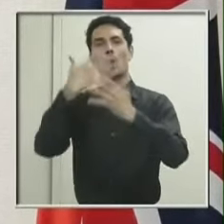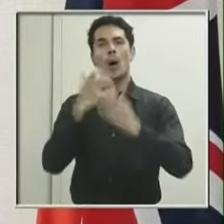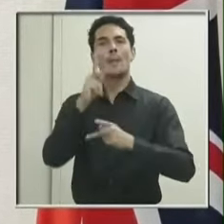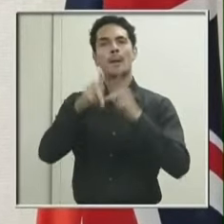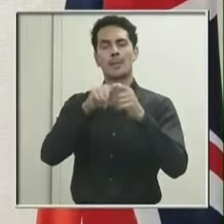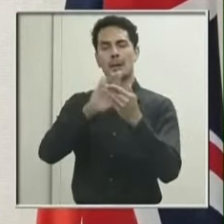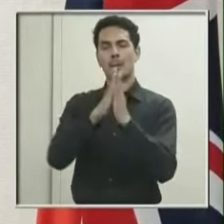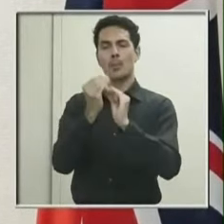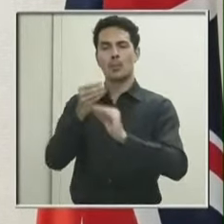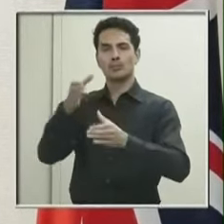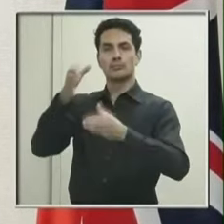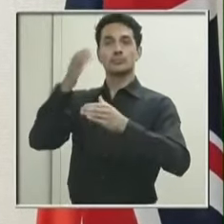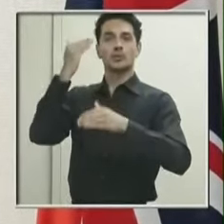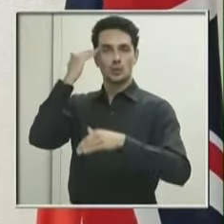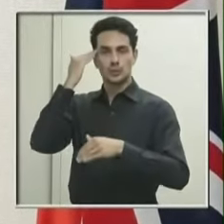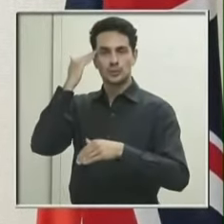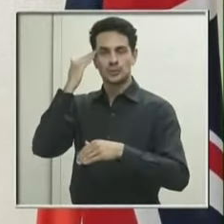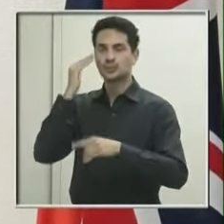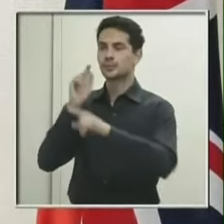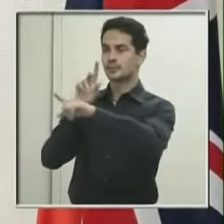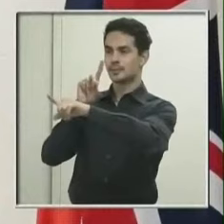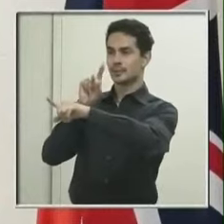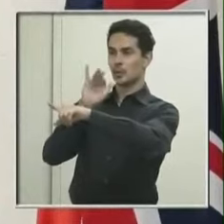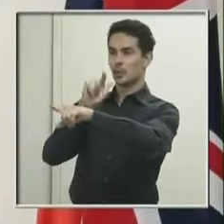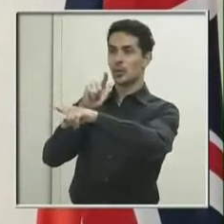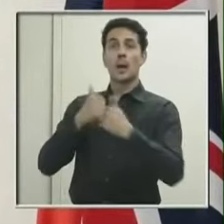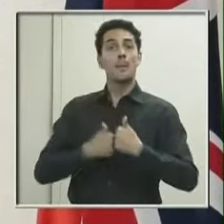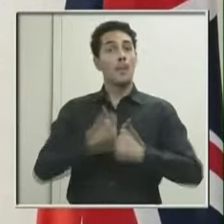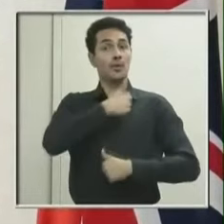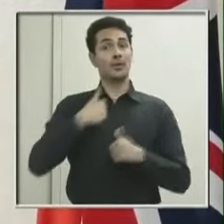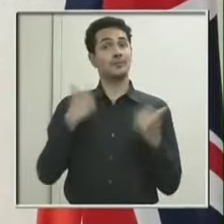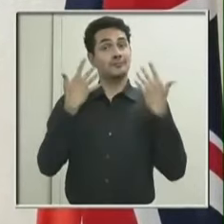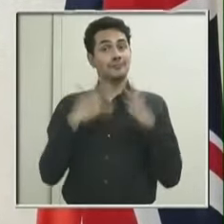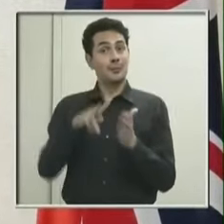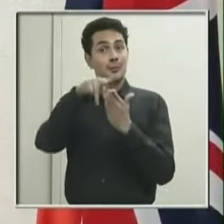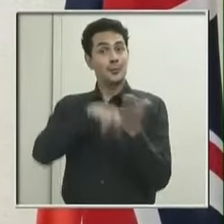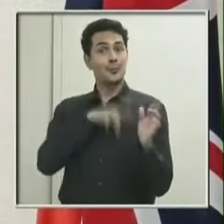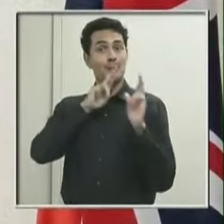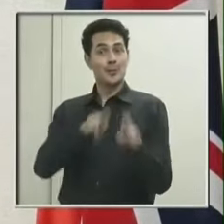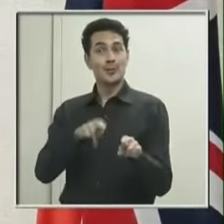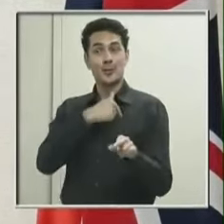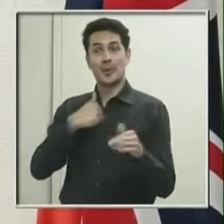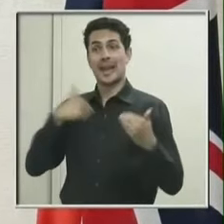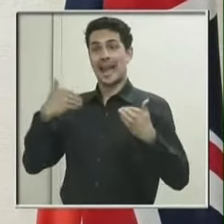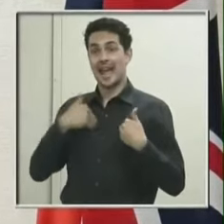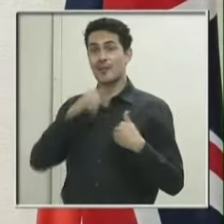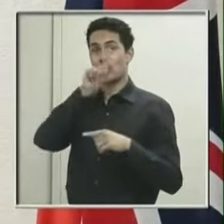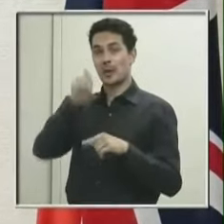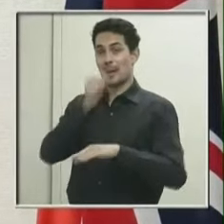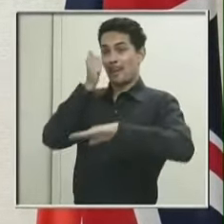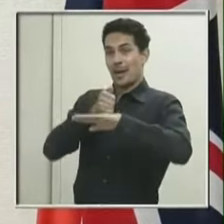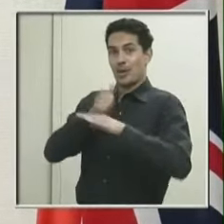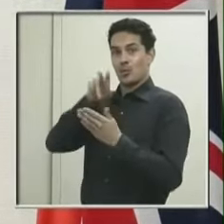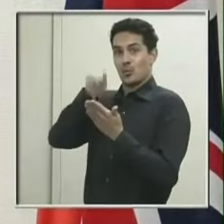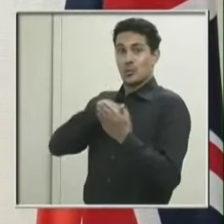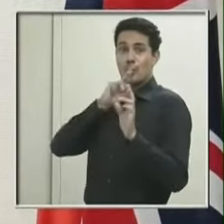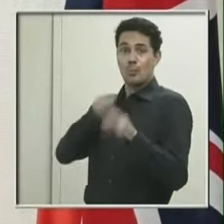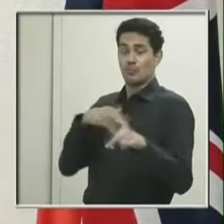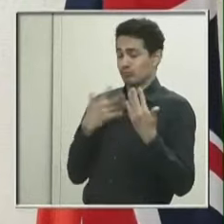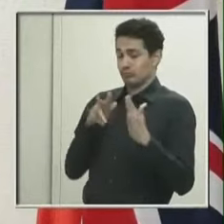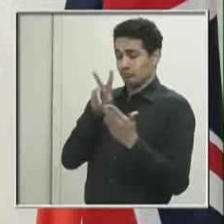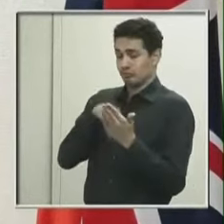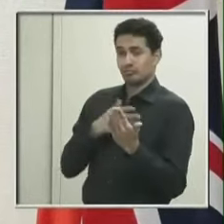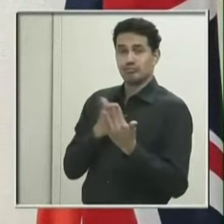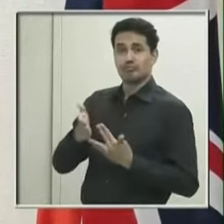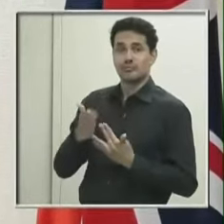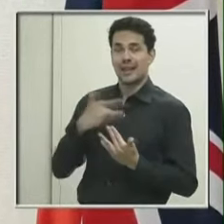more knowledgeable. This conversation is that most of us have read the report. We have questions based on reading the report, and that's why